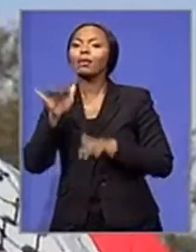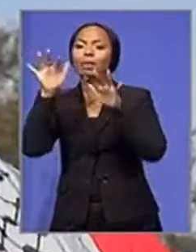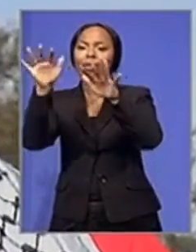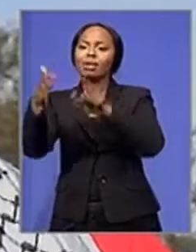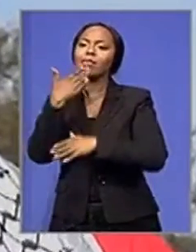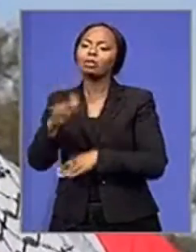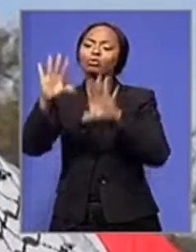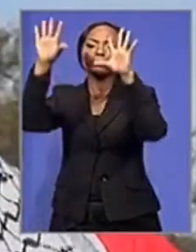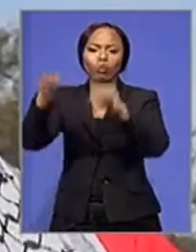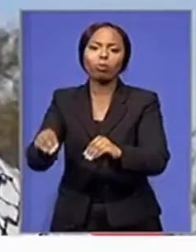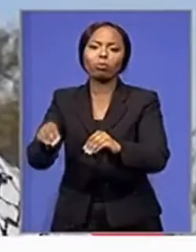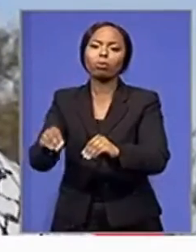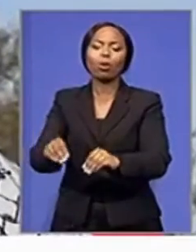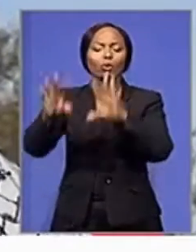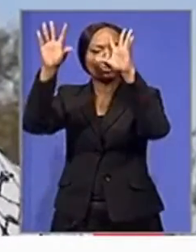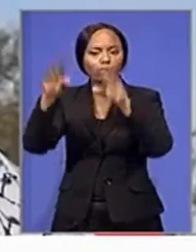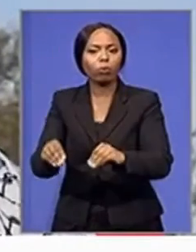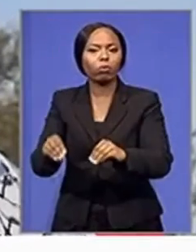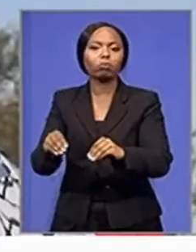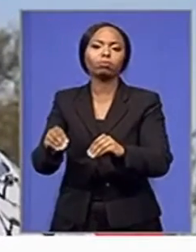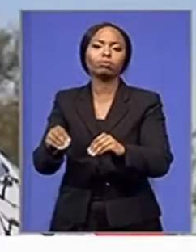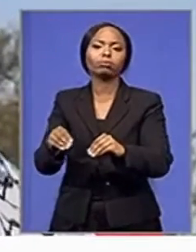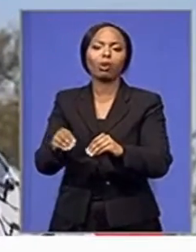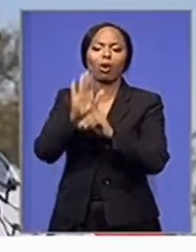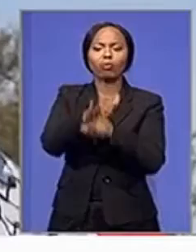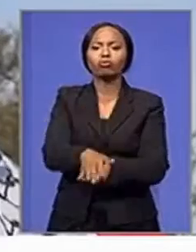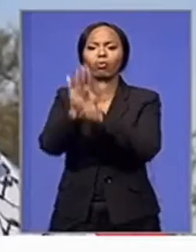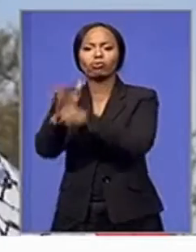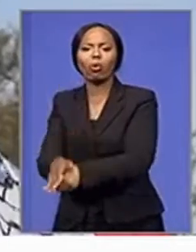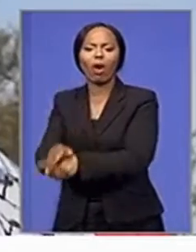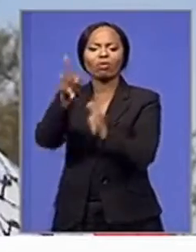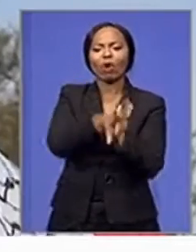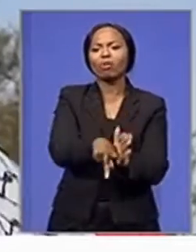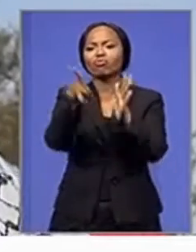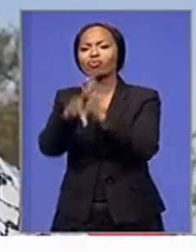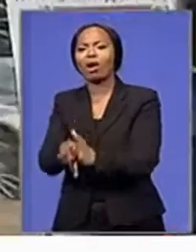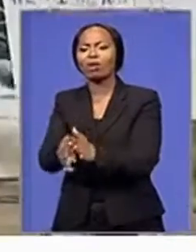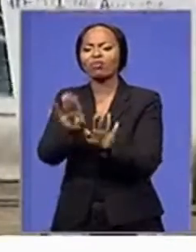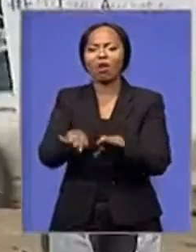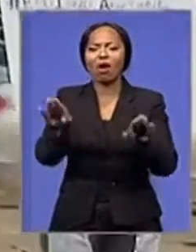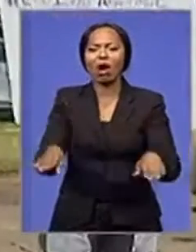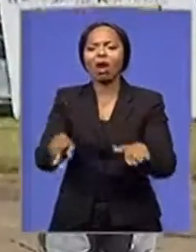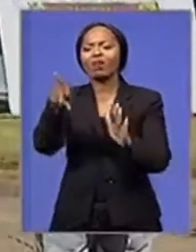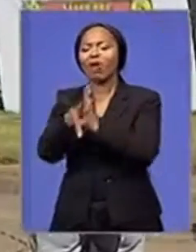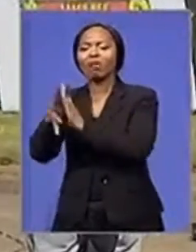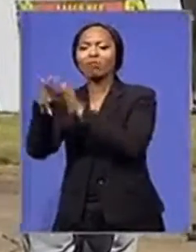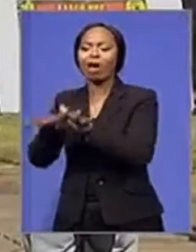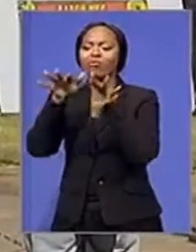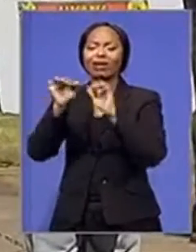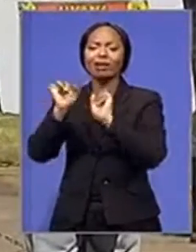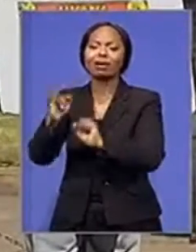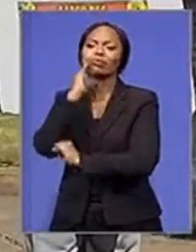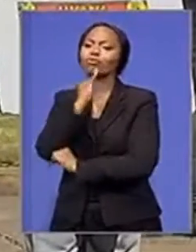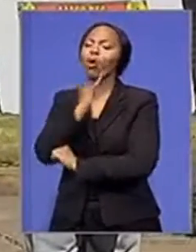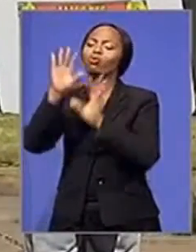doing. They must stop the brutality of they are doing to the children and people of Palestine. Bao ba neng ba le teng ko